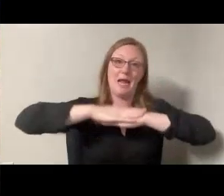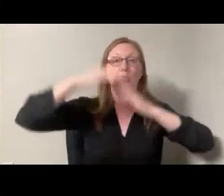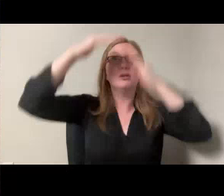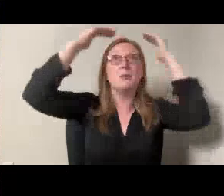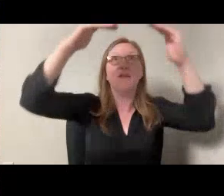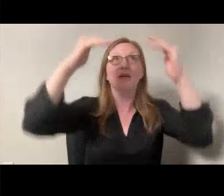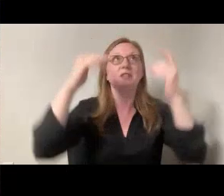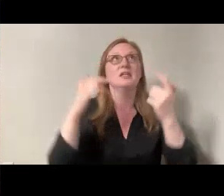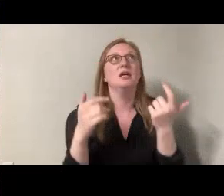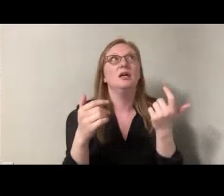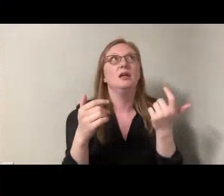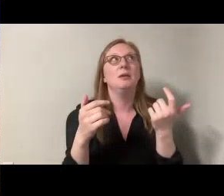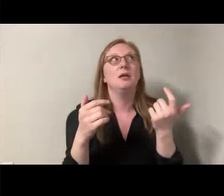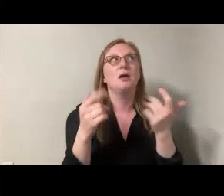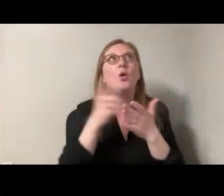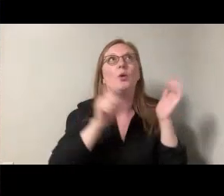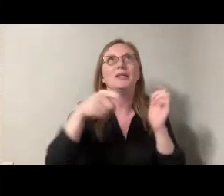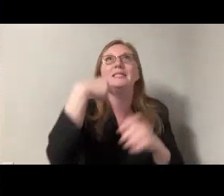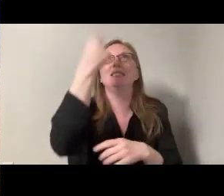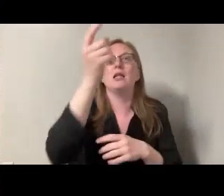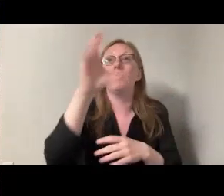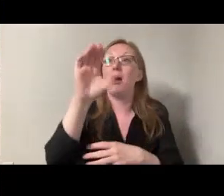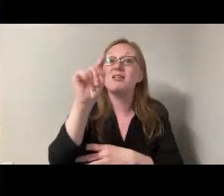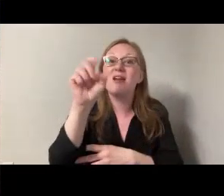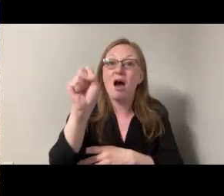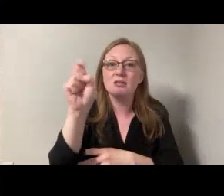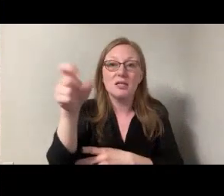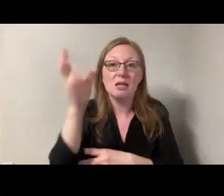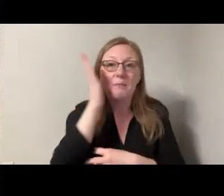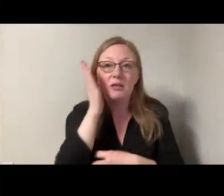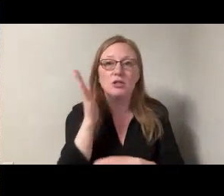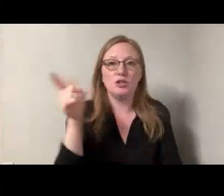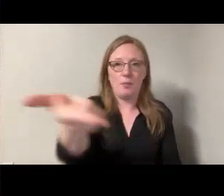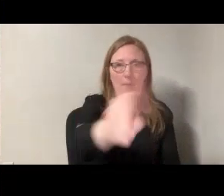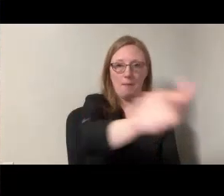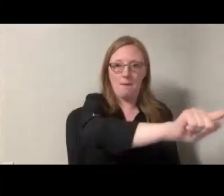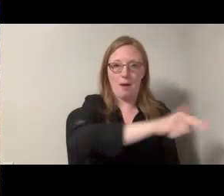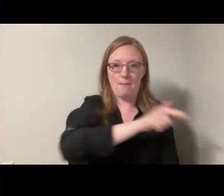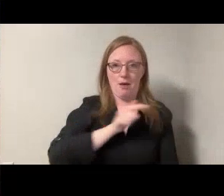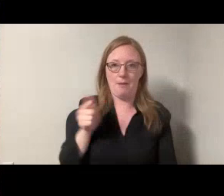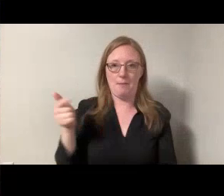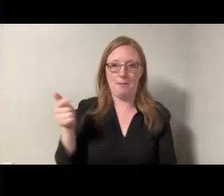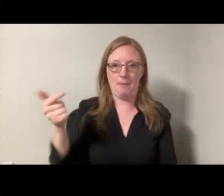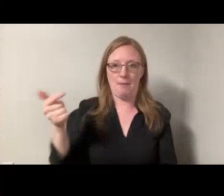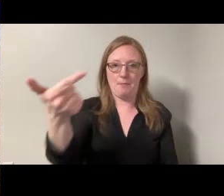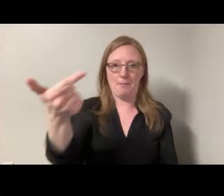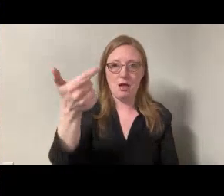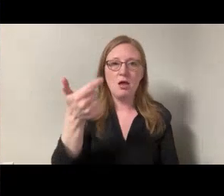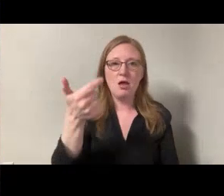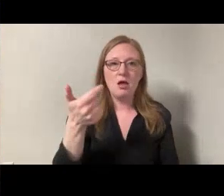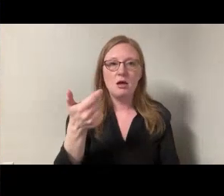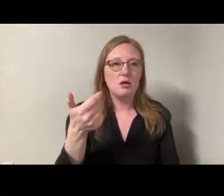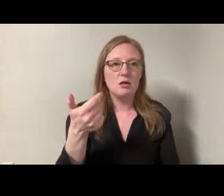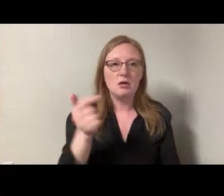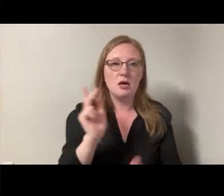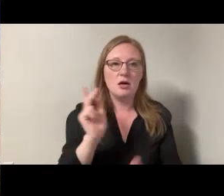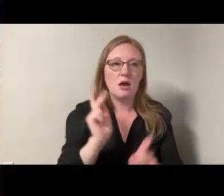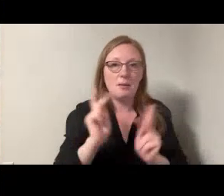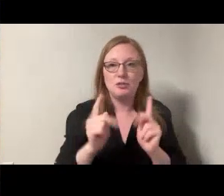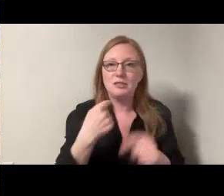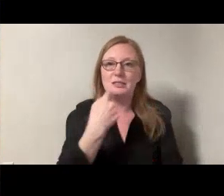this is what I needed to tell them was cots. So they went around the room, and then logistics chief,